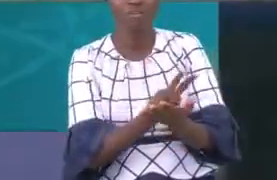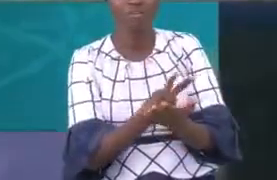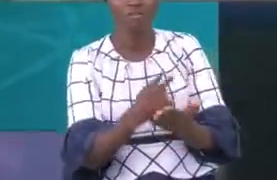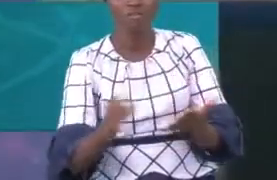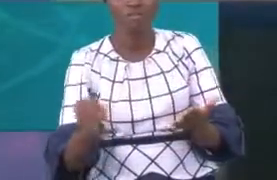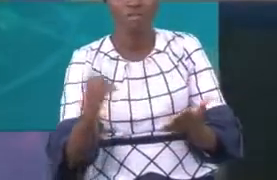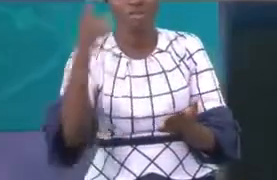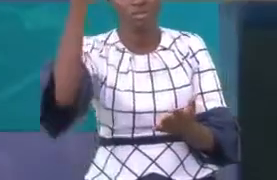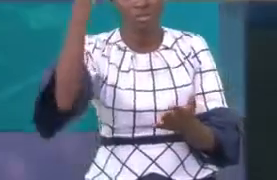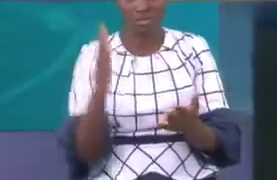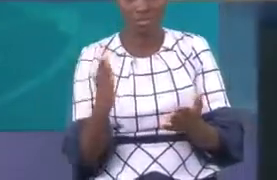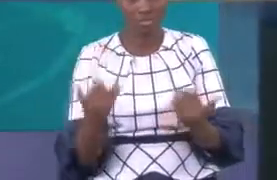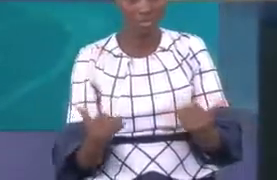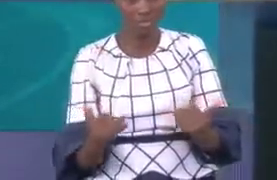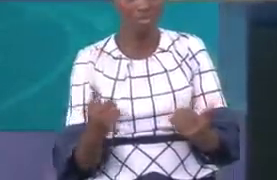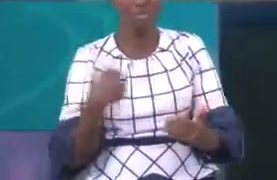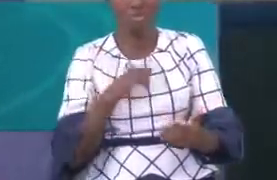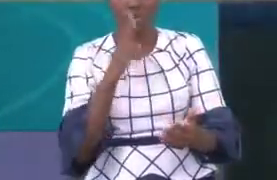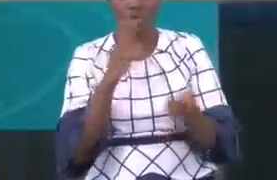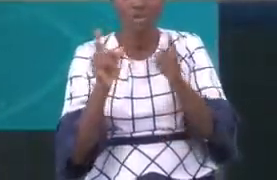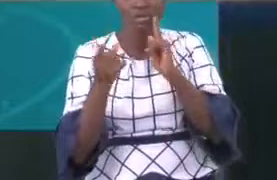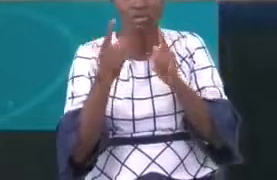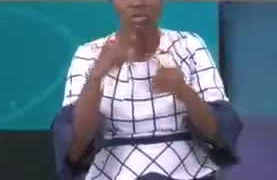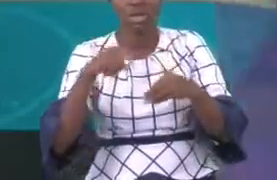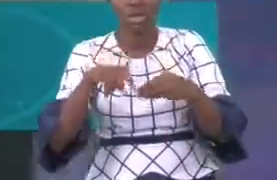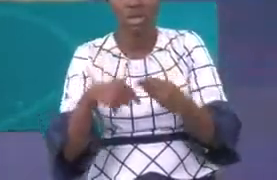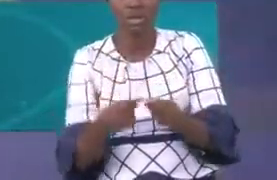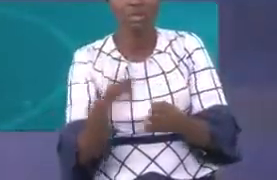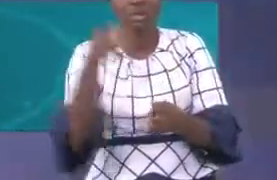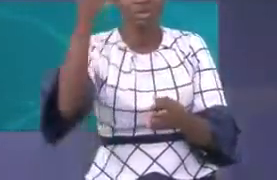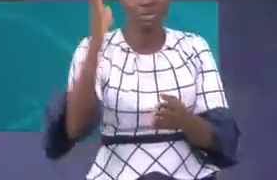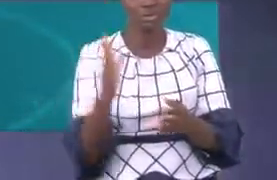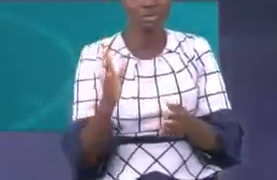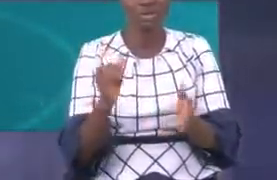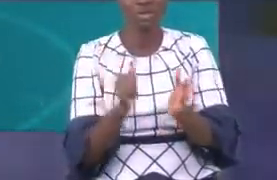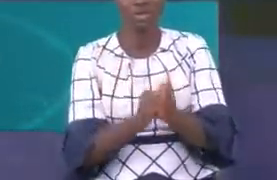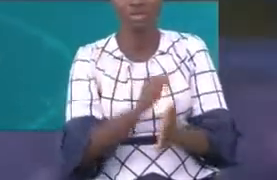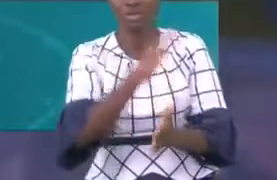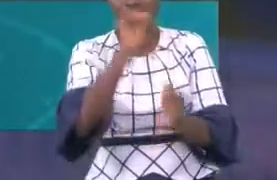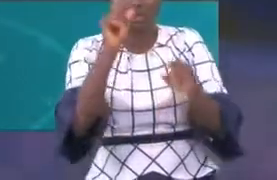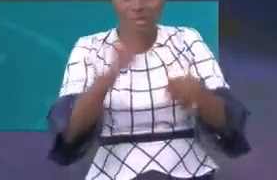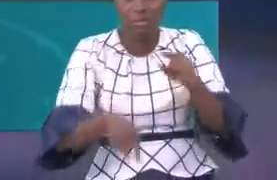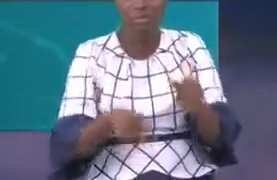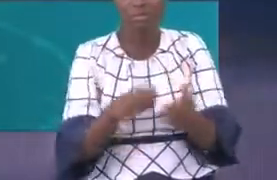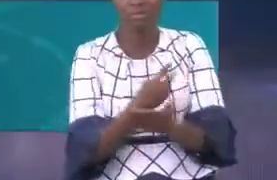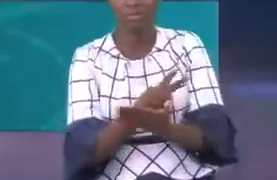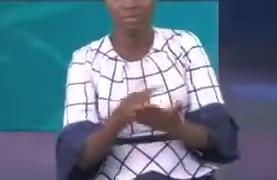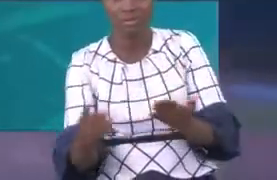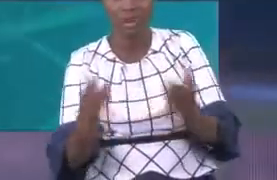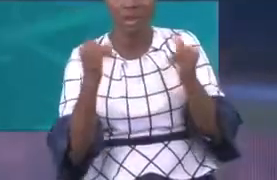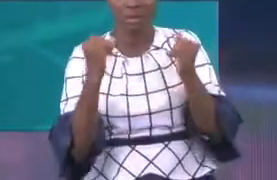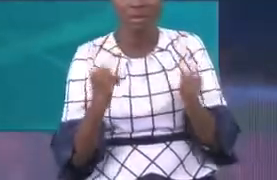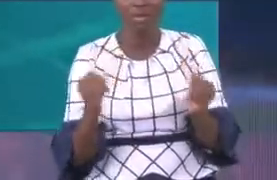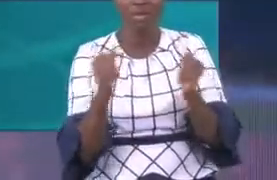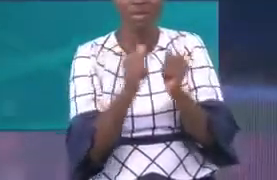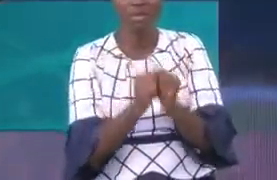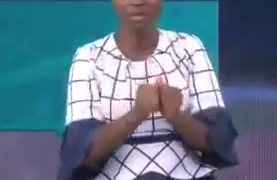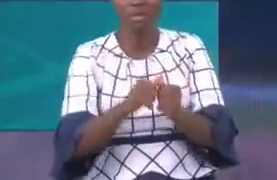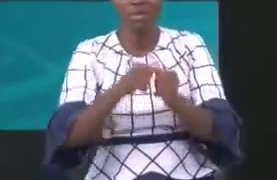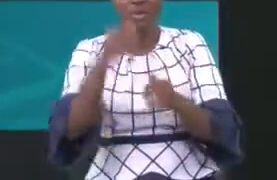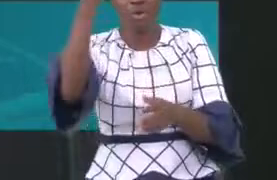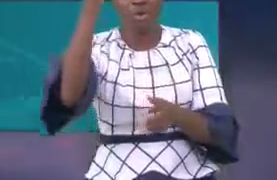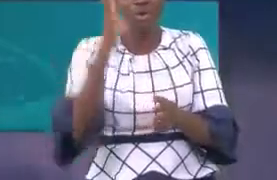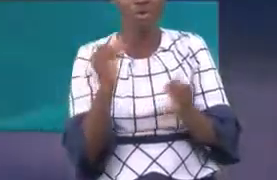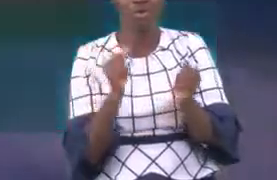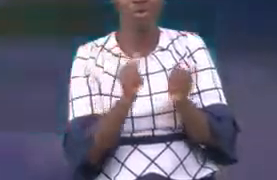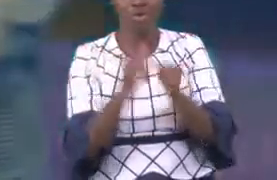fail, a God with the power, a God with the promise, a God with the performance that cannot fail. And